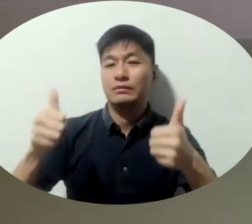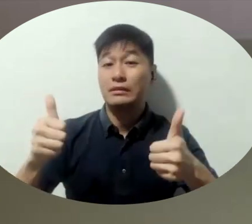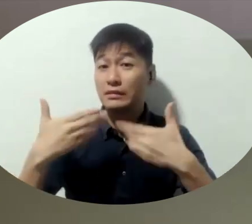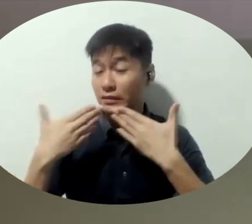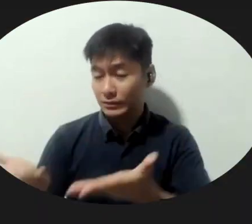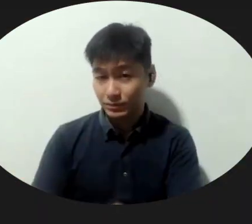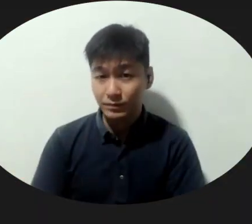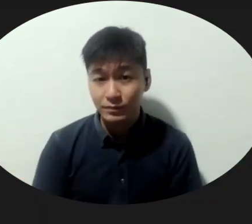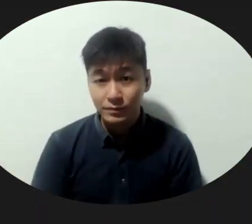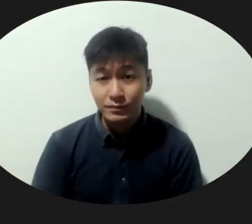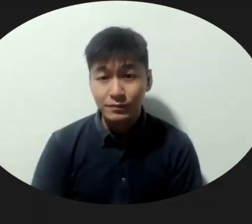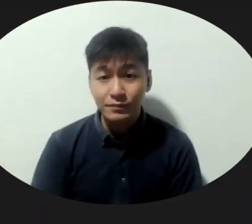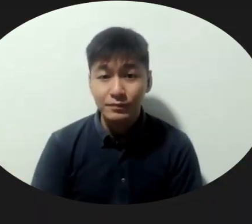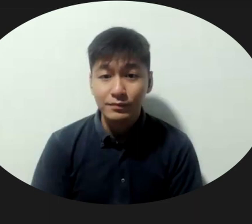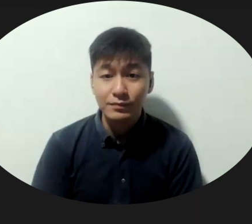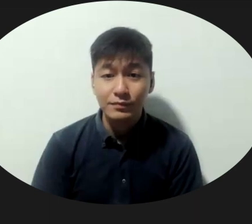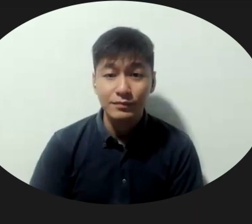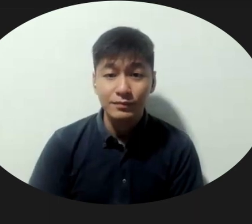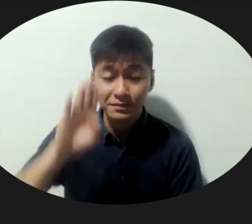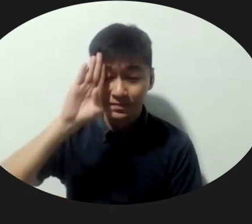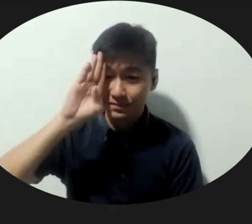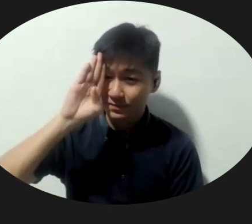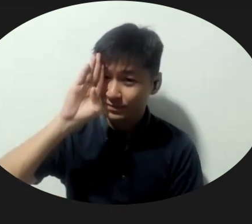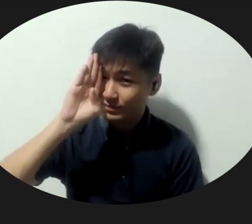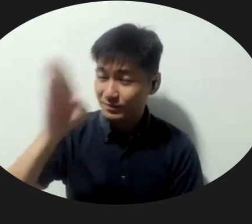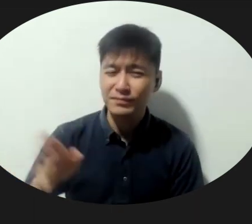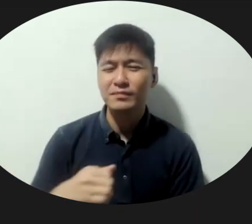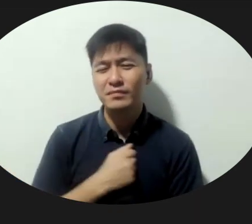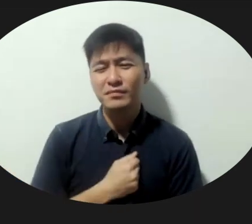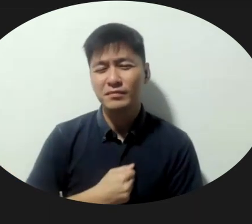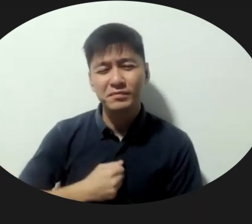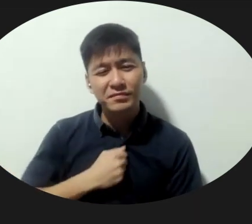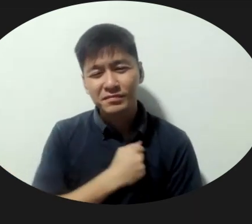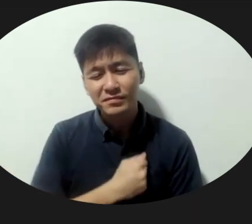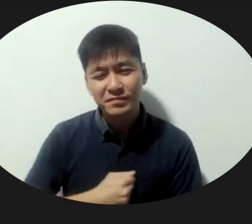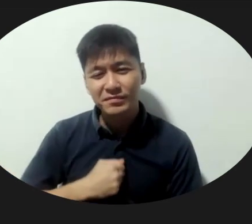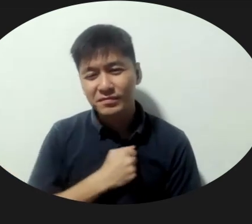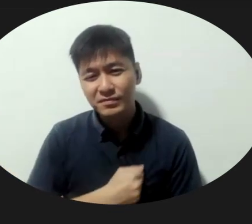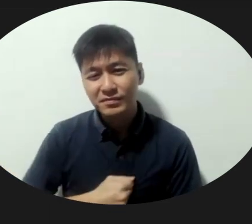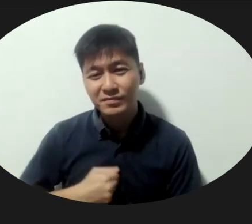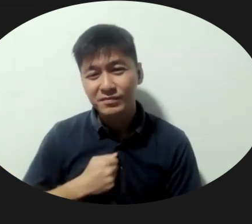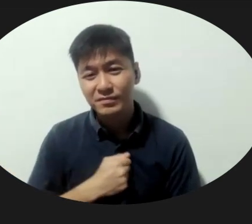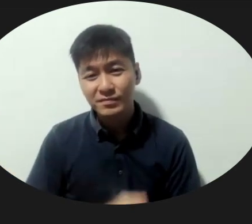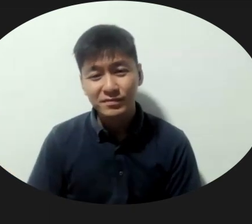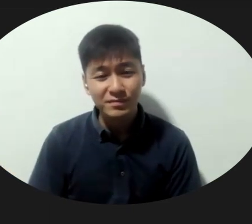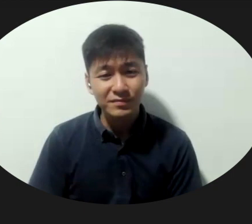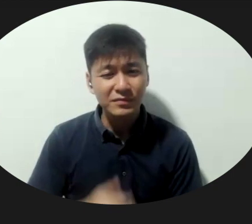Yeah, I'm Anjang. Sorry that I have to to disturb the